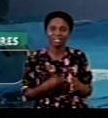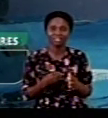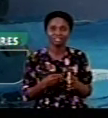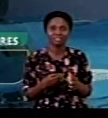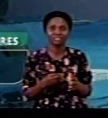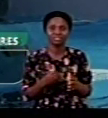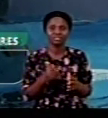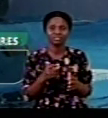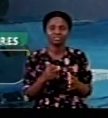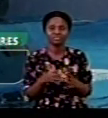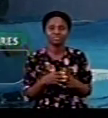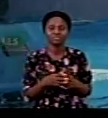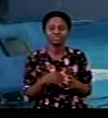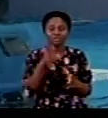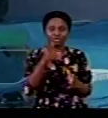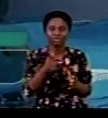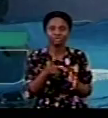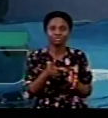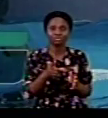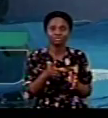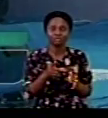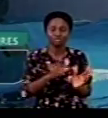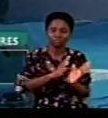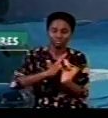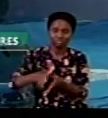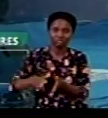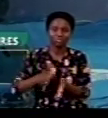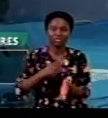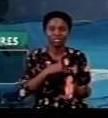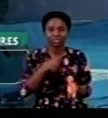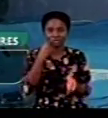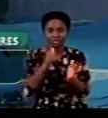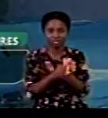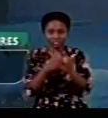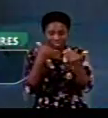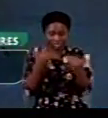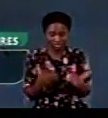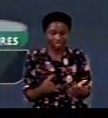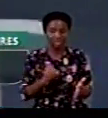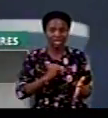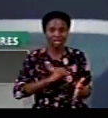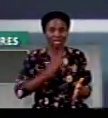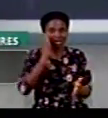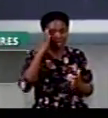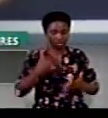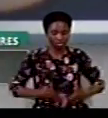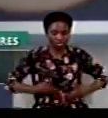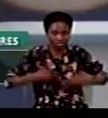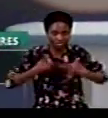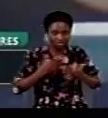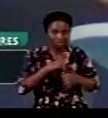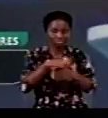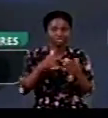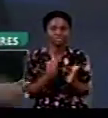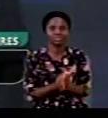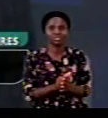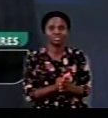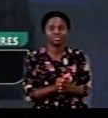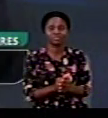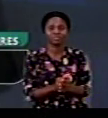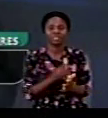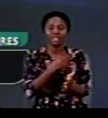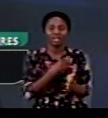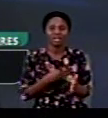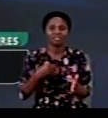begin. Bitter strife, always striving. Now, if you, life is short. If you go throughout